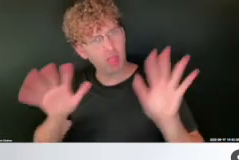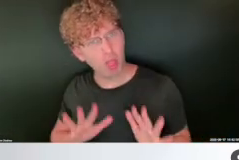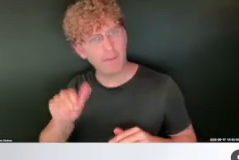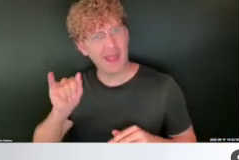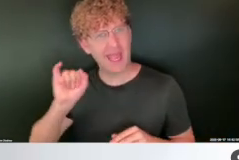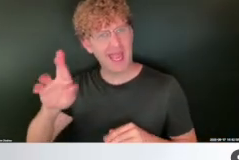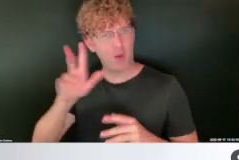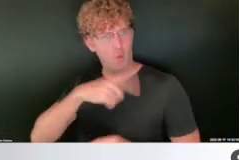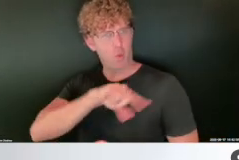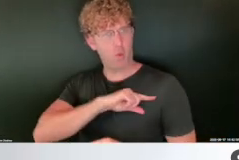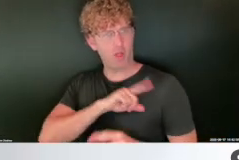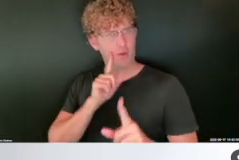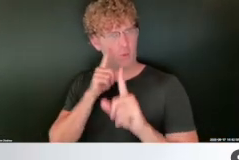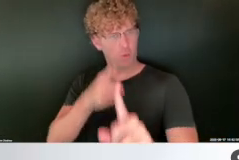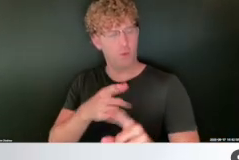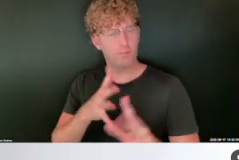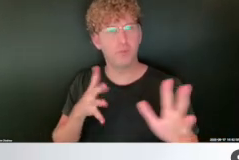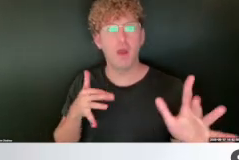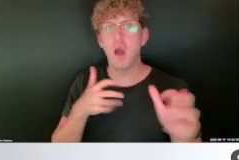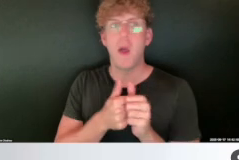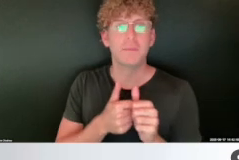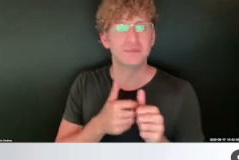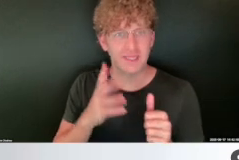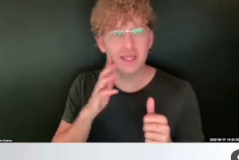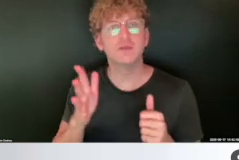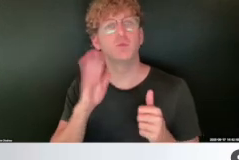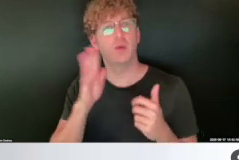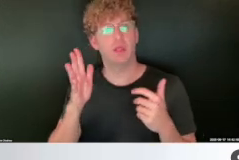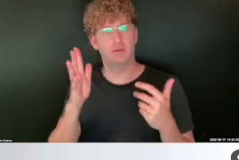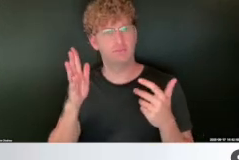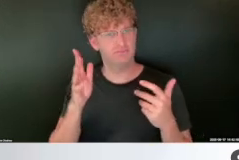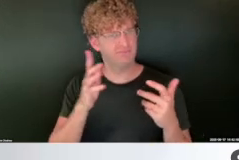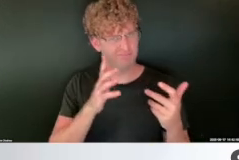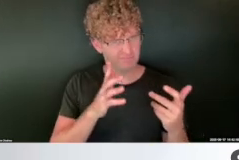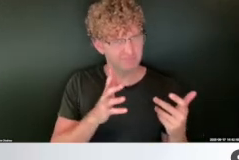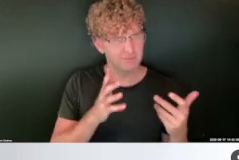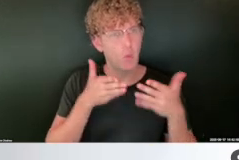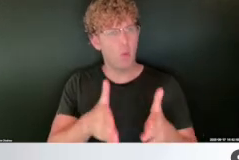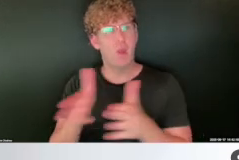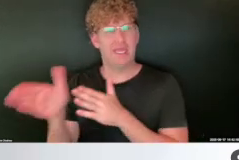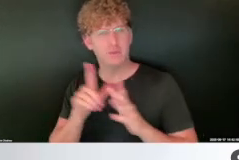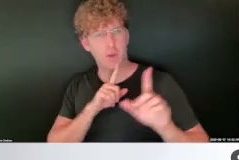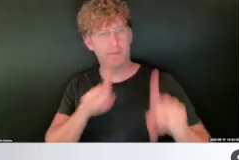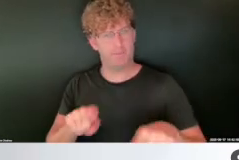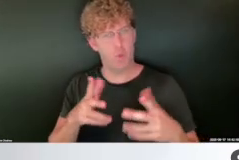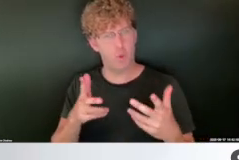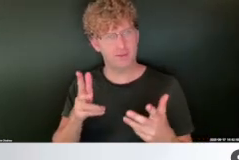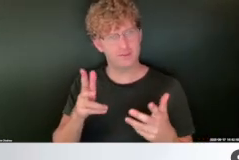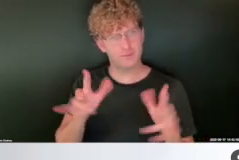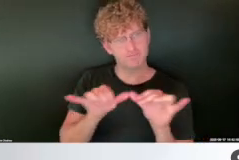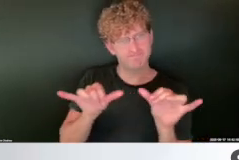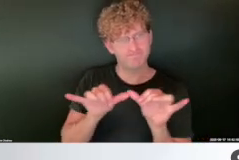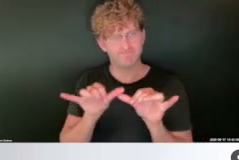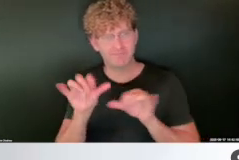markets, ways to report on the metrics of investment success, an updated 3-year set of recommendations for